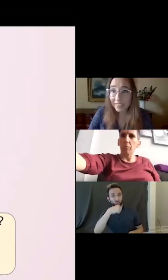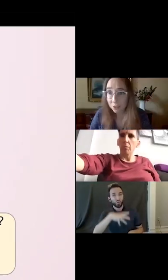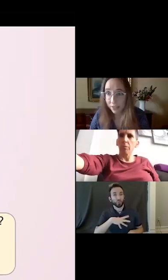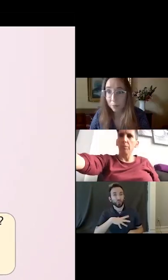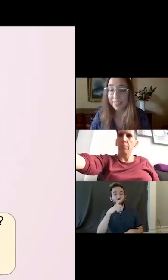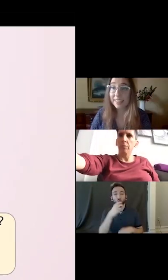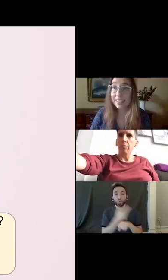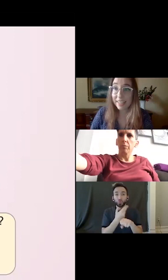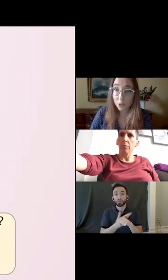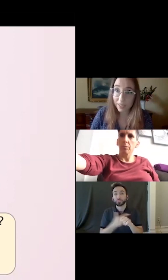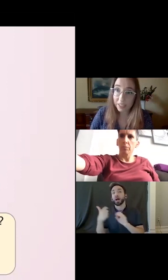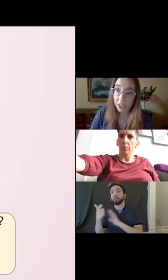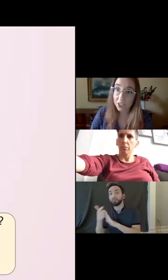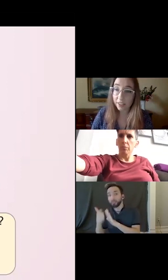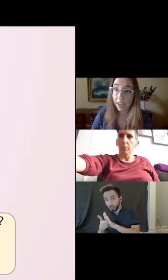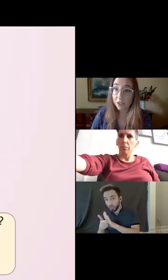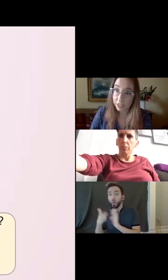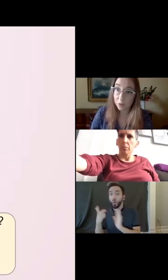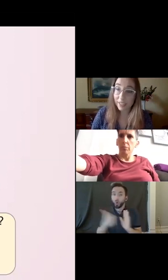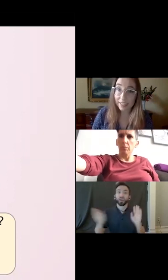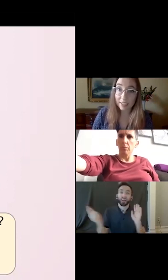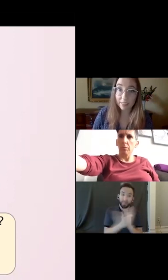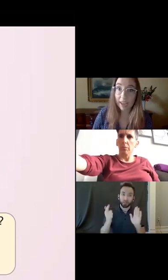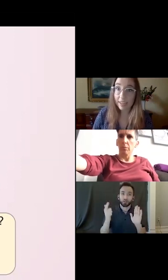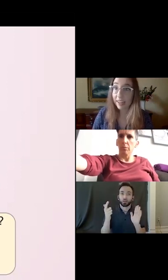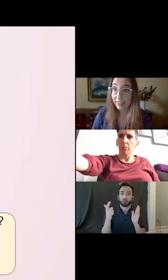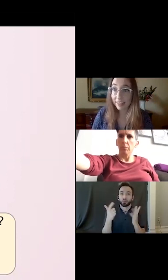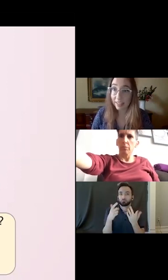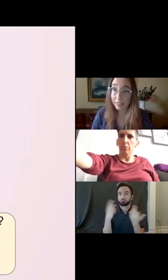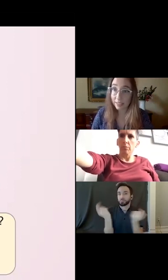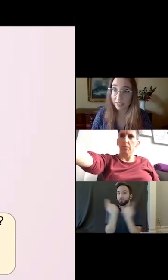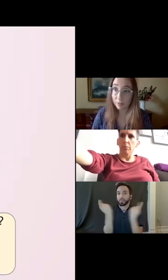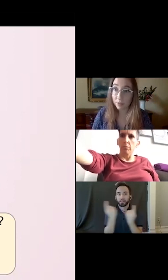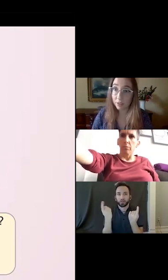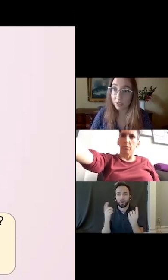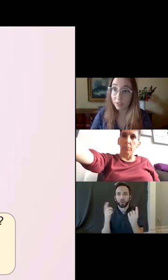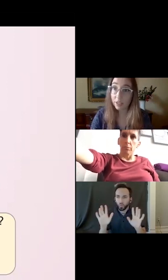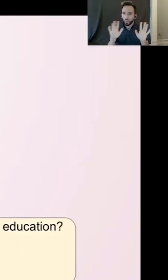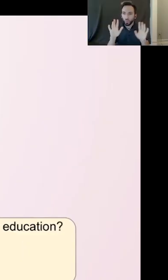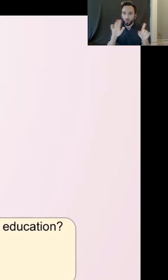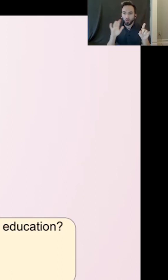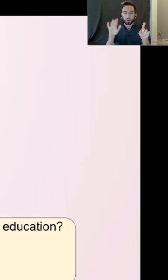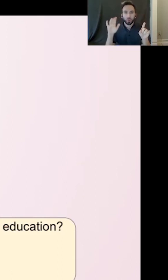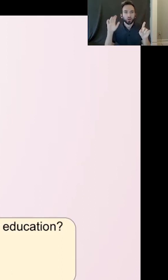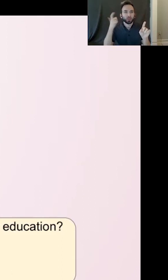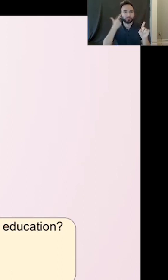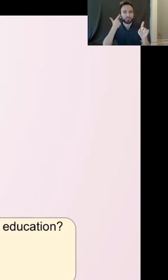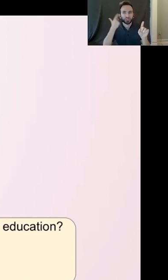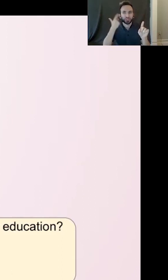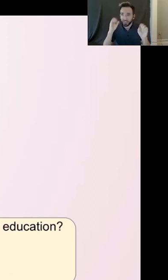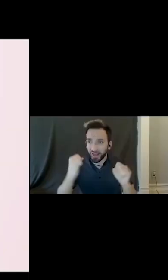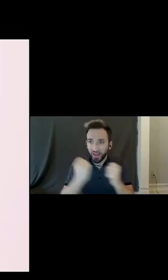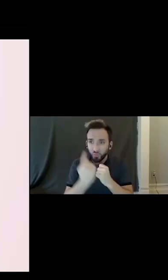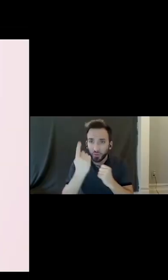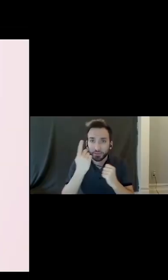or legal substance and you're being judged on that or discriminated on that. I'm just having a trouble making sure that everyone can see